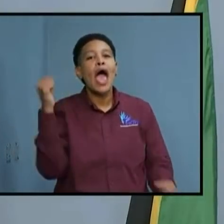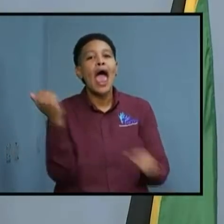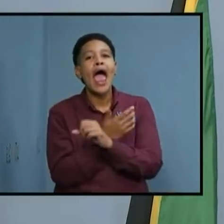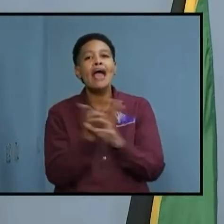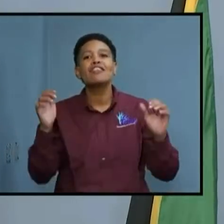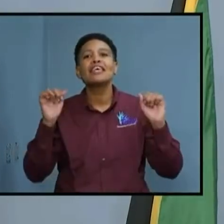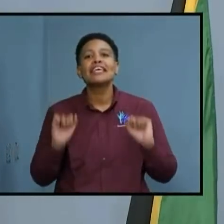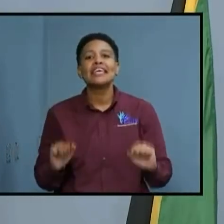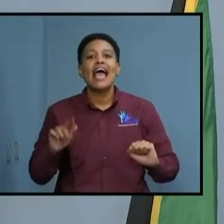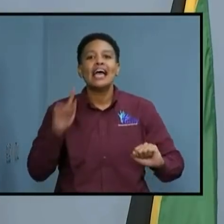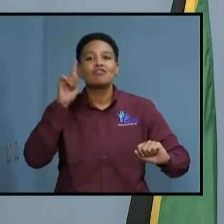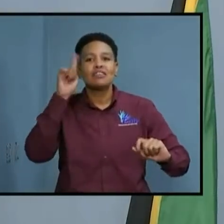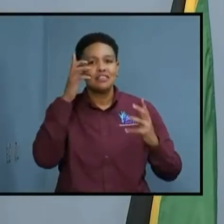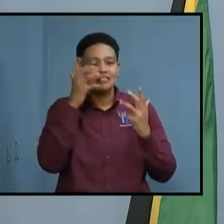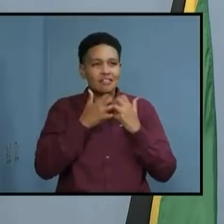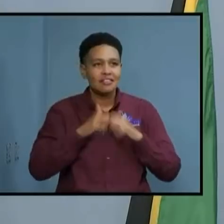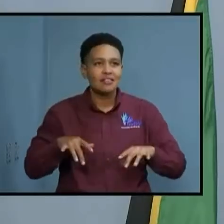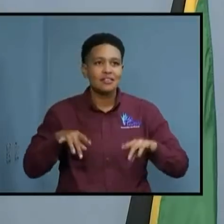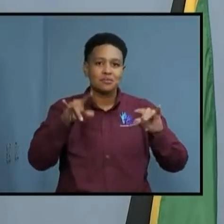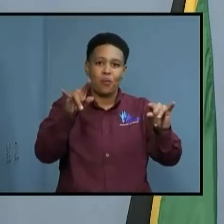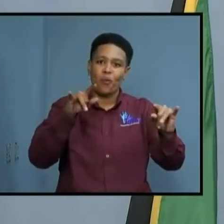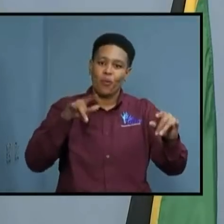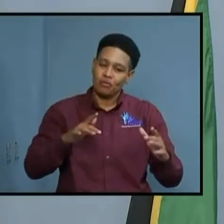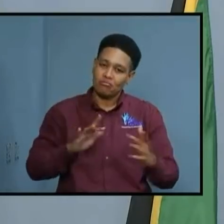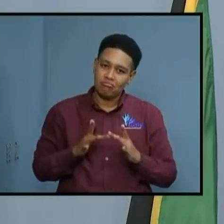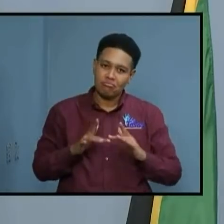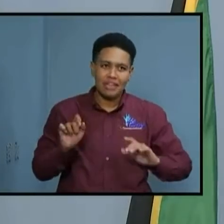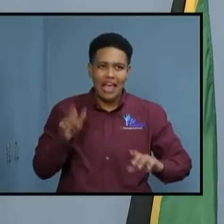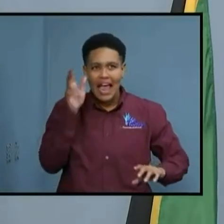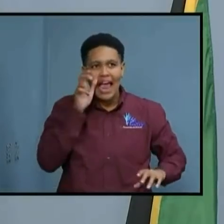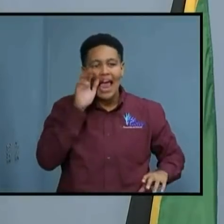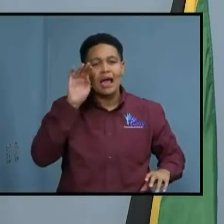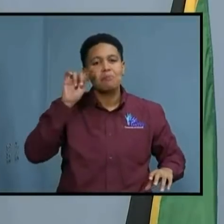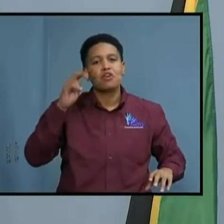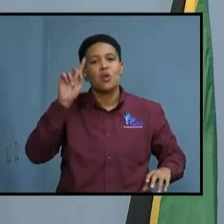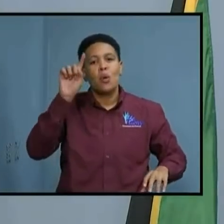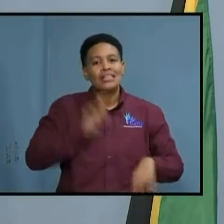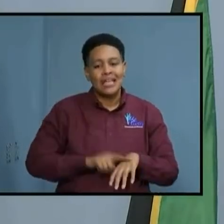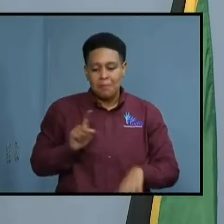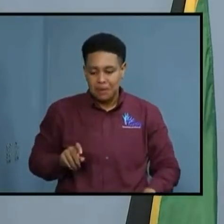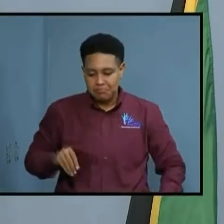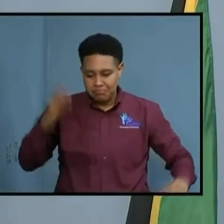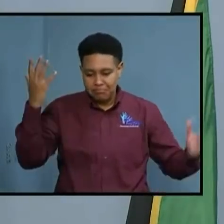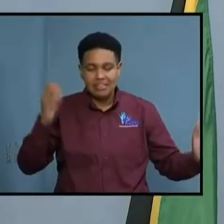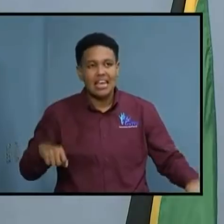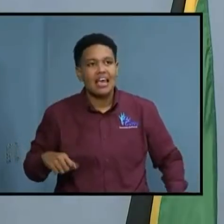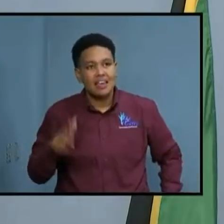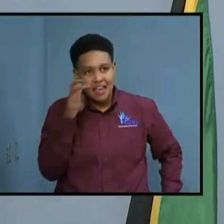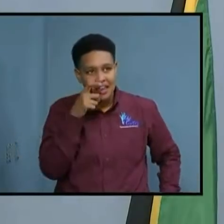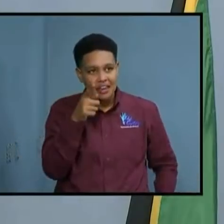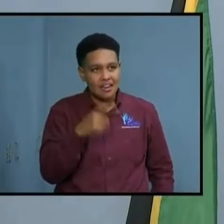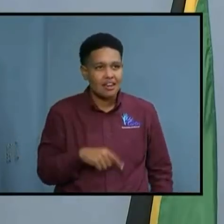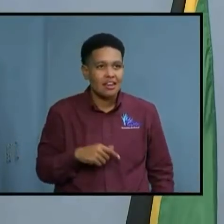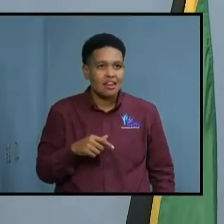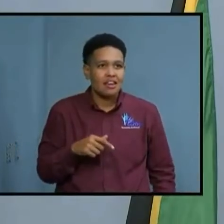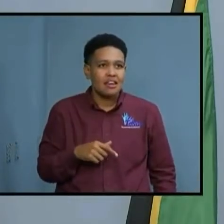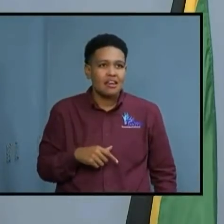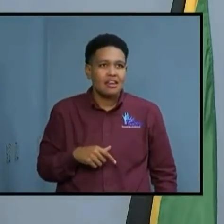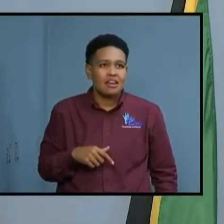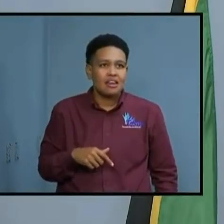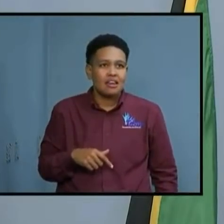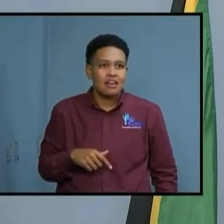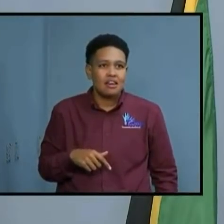be seamless virtually. So we can hear Brittany at one click. All right, Brittany, are you able to speak